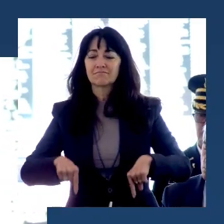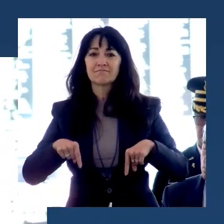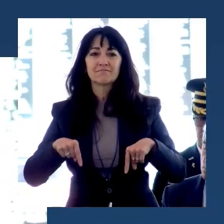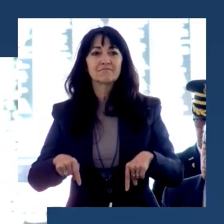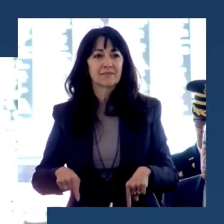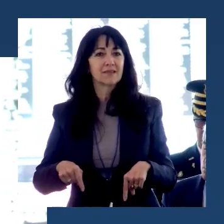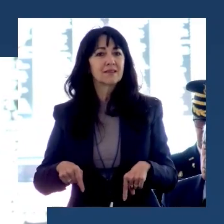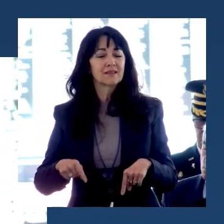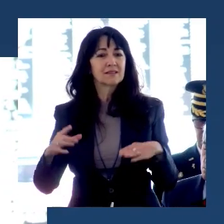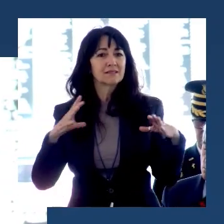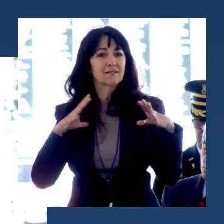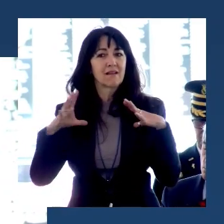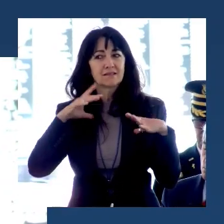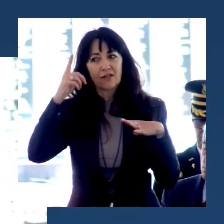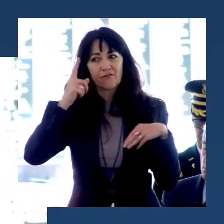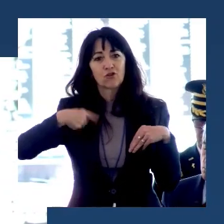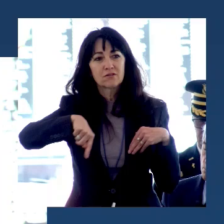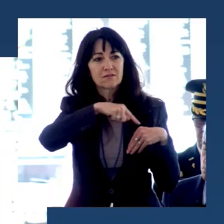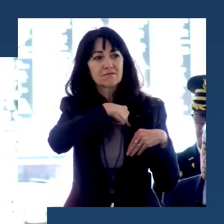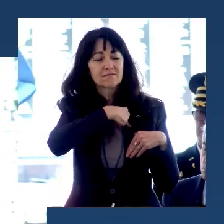us.